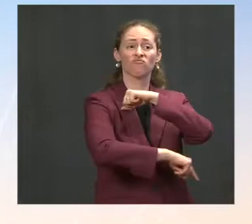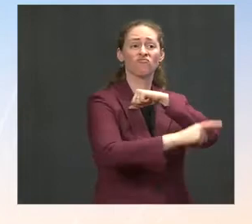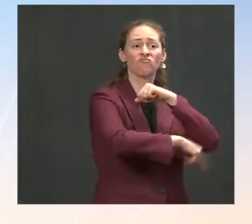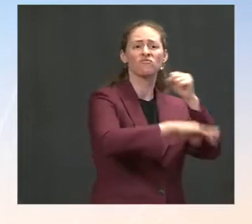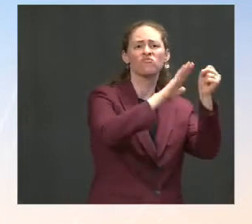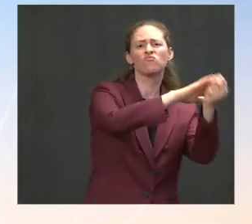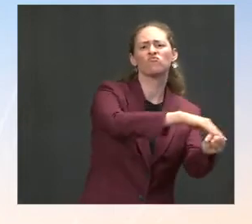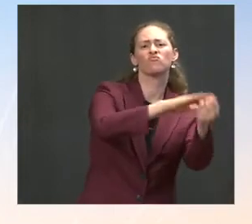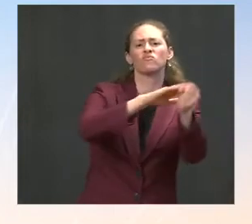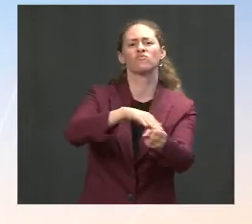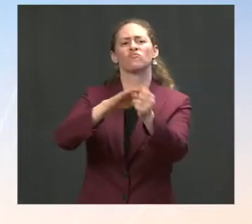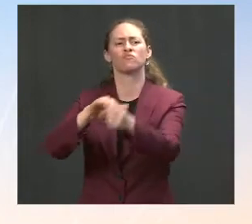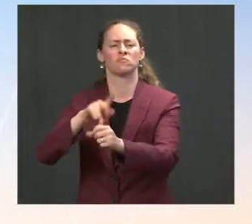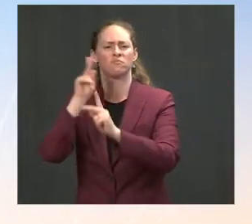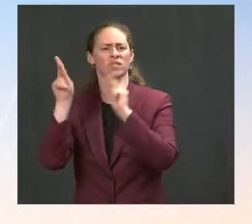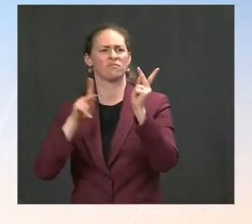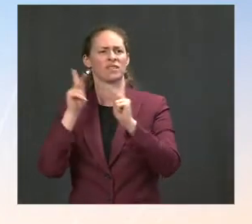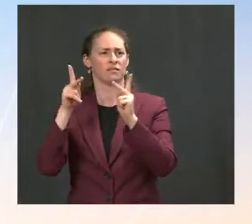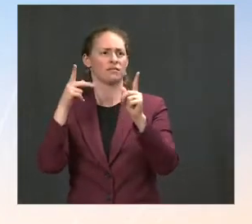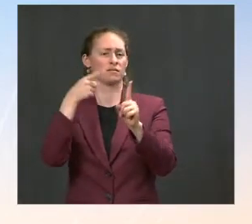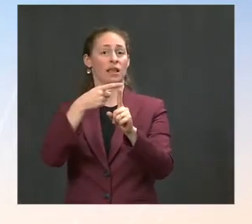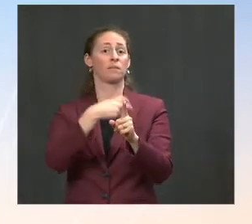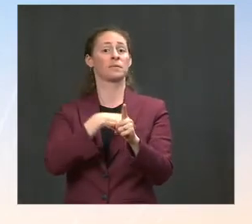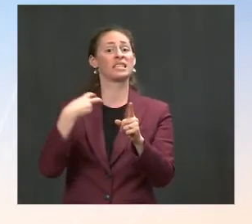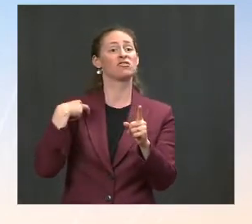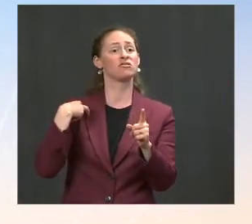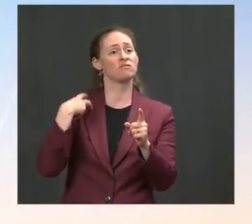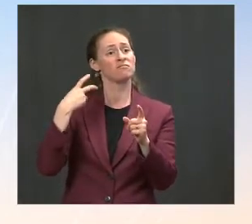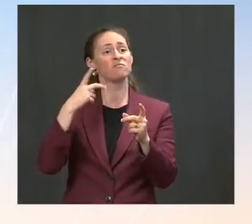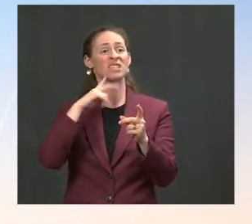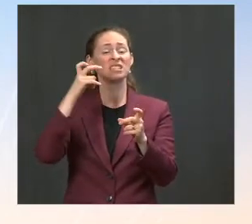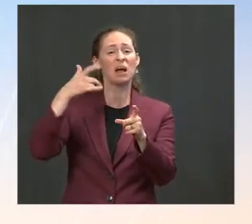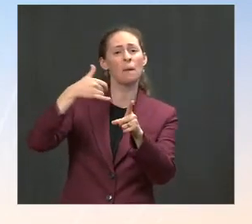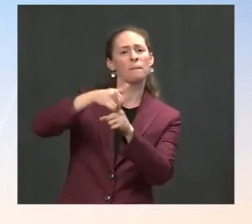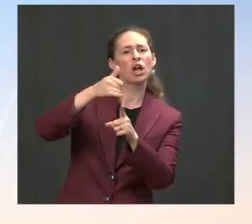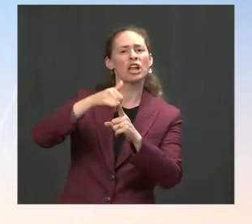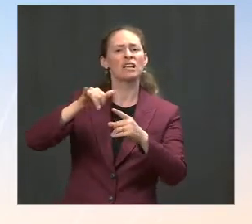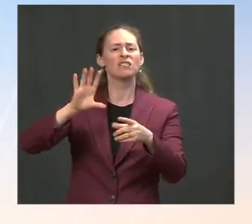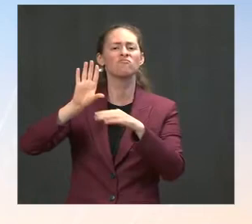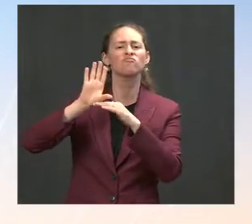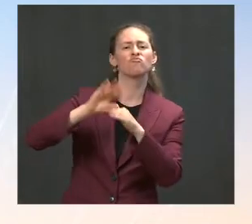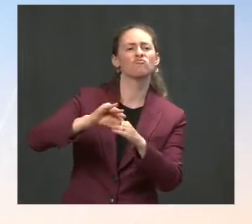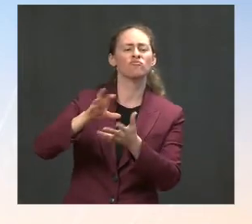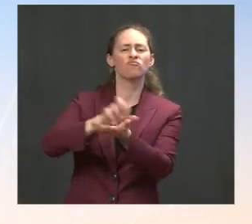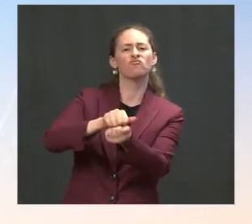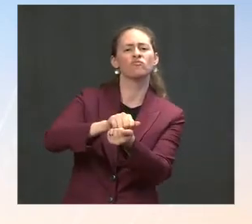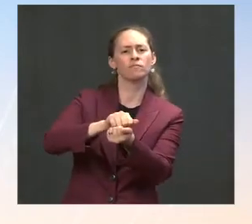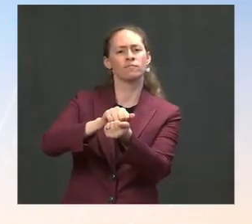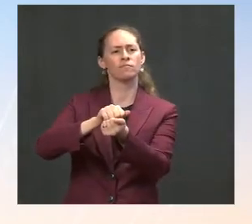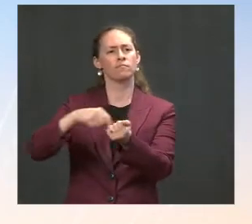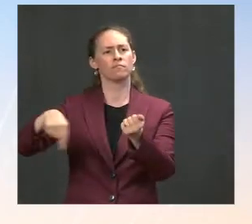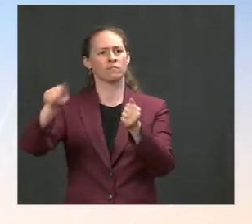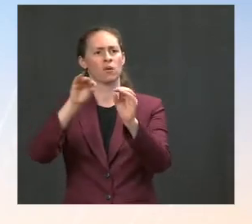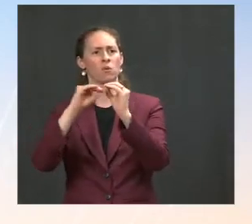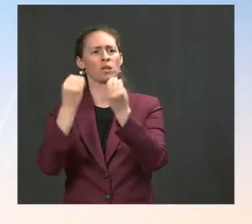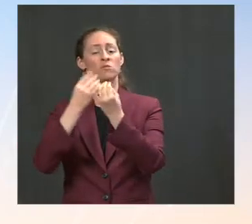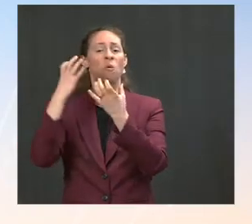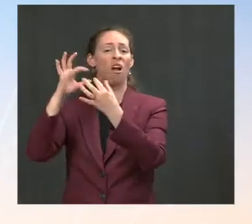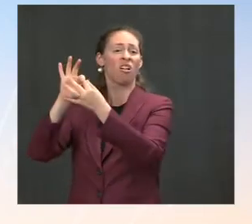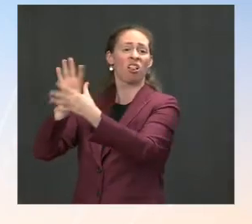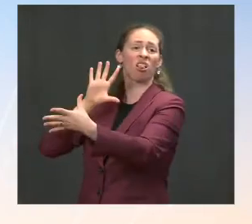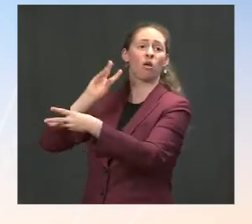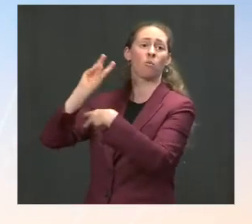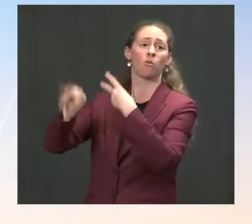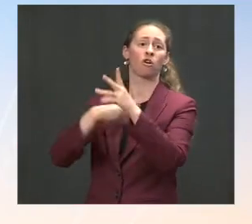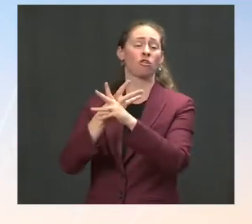to intimidate and bully internationally respected NGOs only demonstrate its further isolation from the world. Let's keep going. I'm just going to keep going around